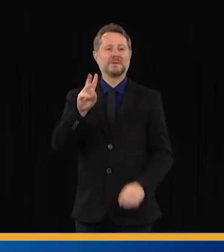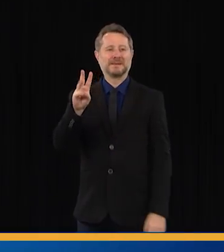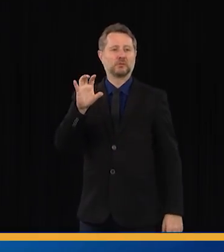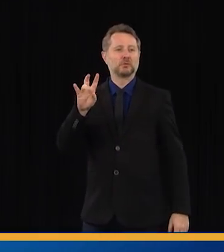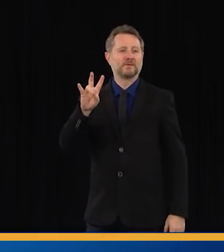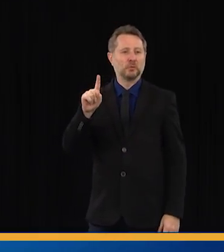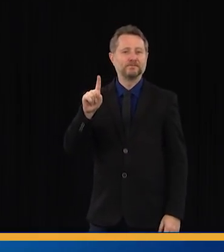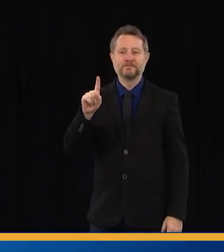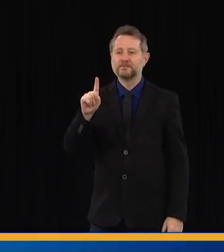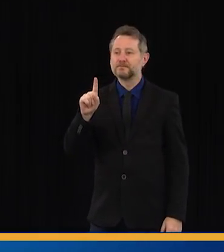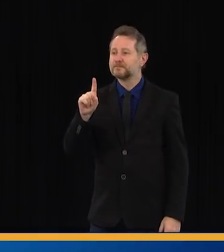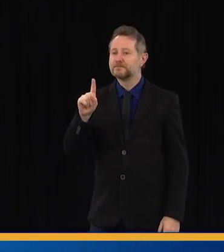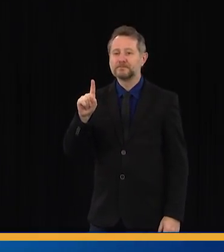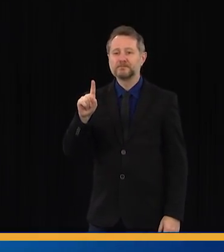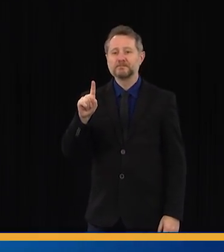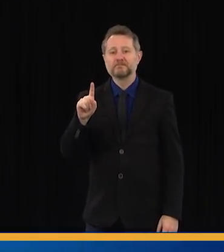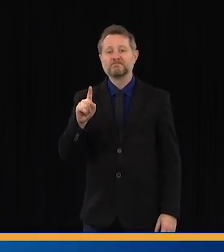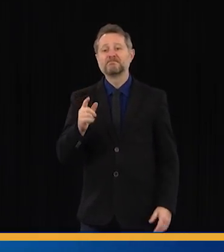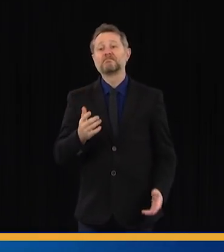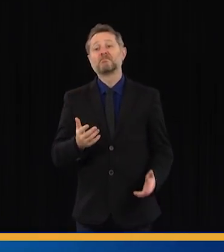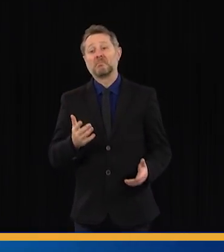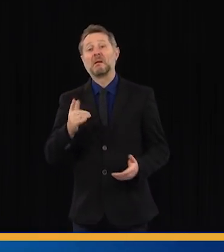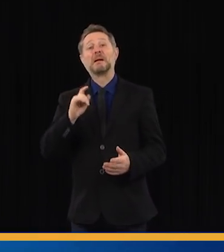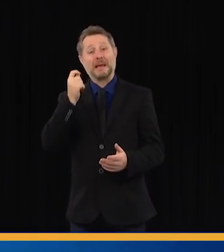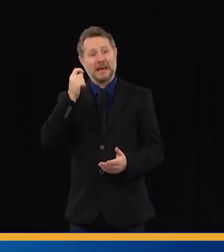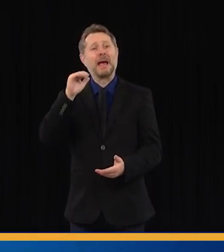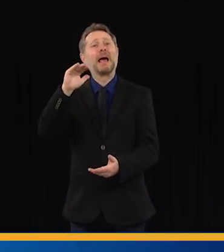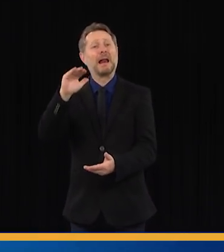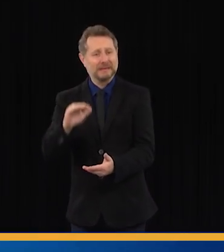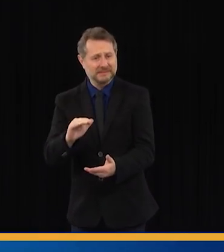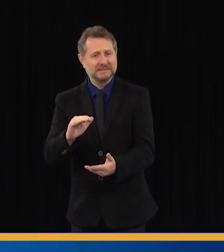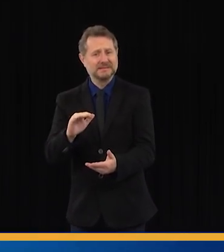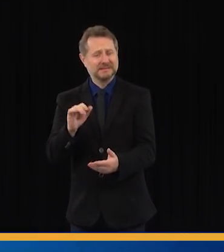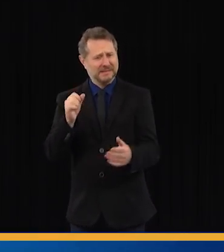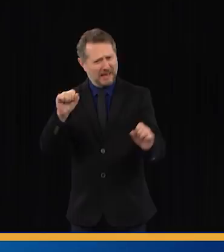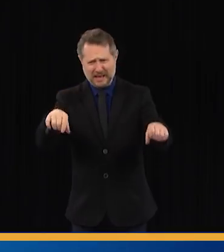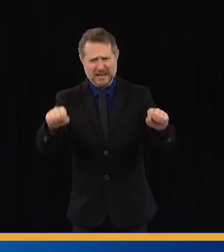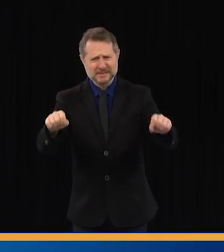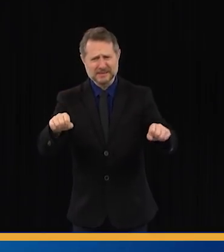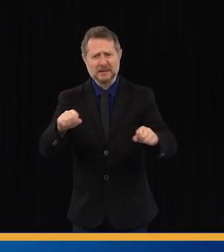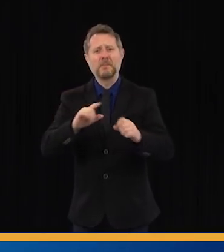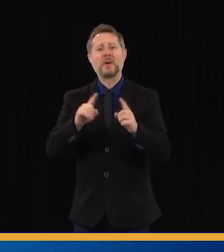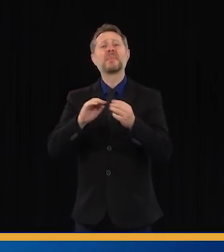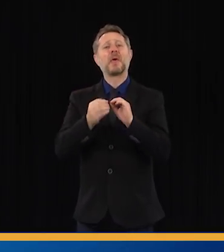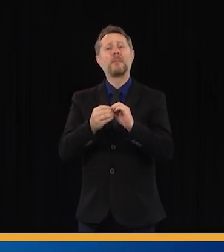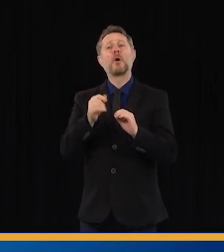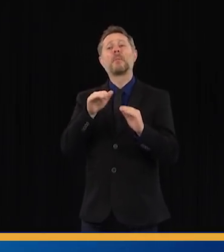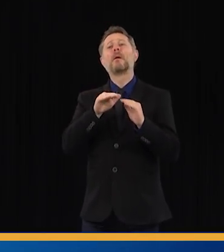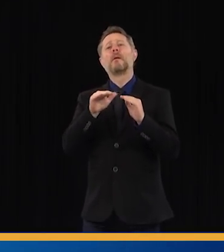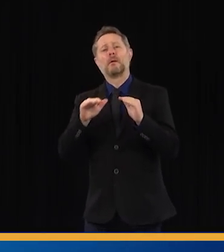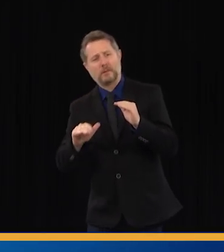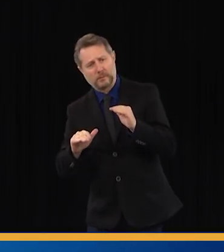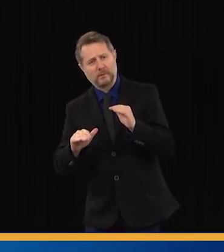bad as it has been in the past, but basically flat, and basically flat at a